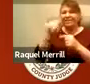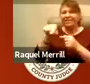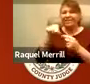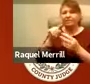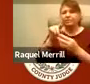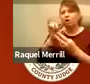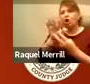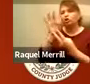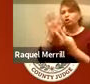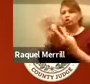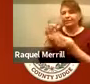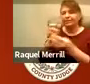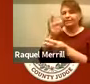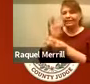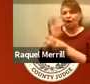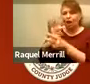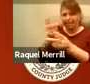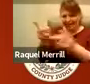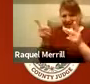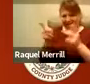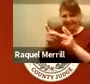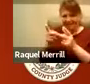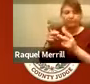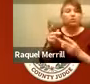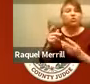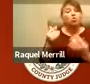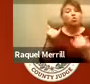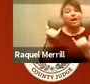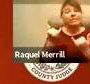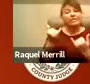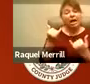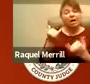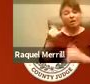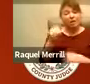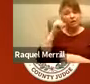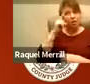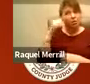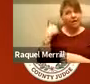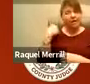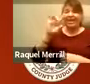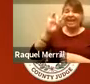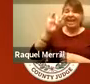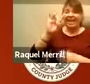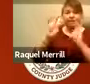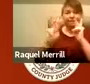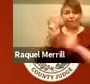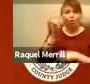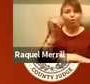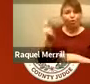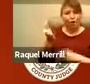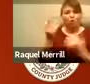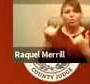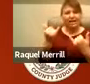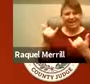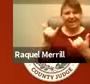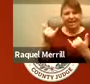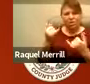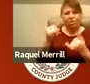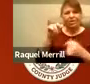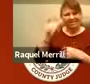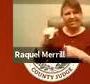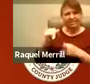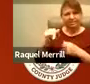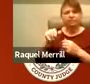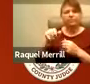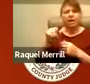care facility. Presently, I believe that we have 8 patients in this facility, and